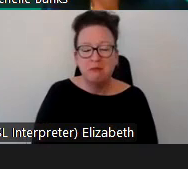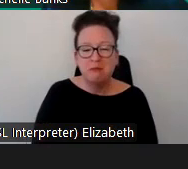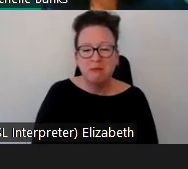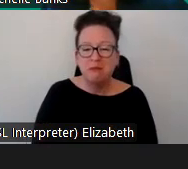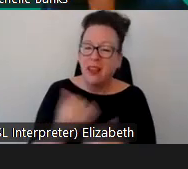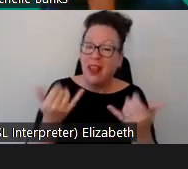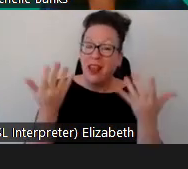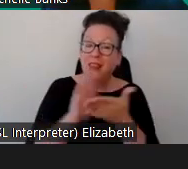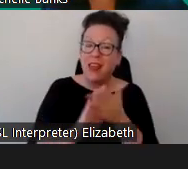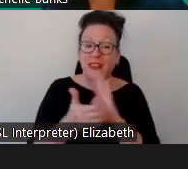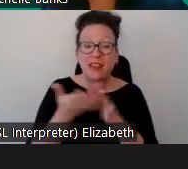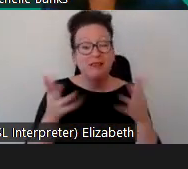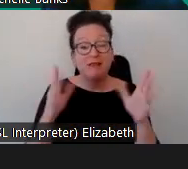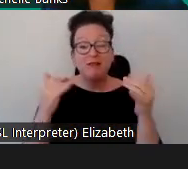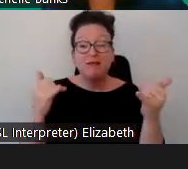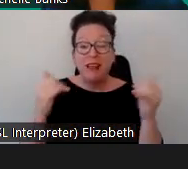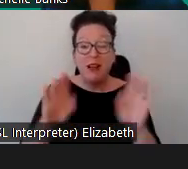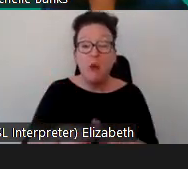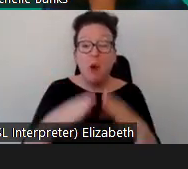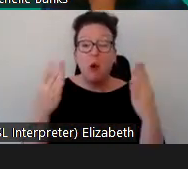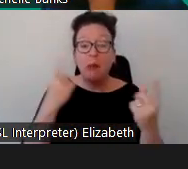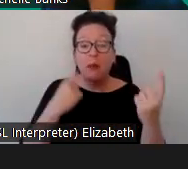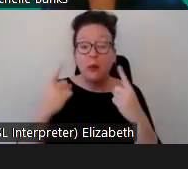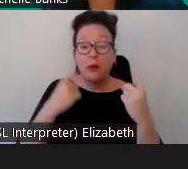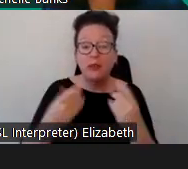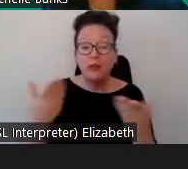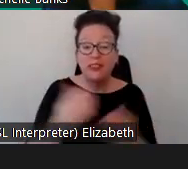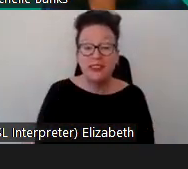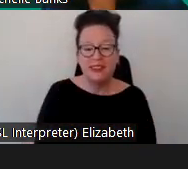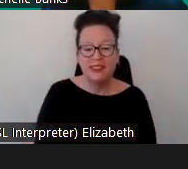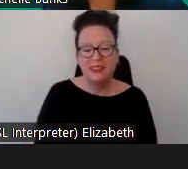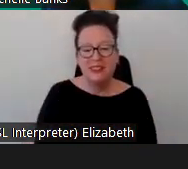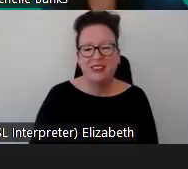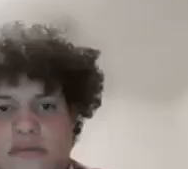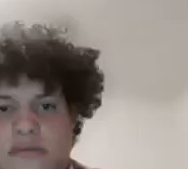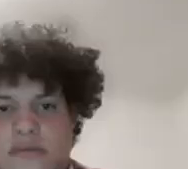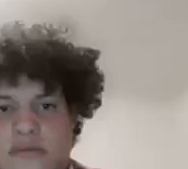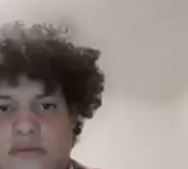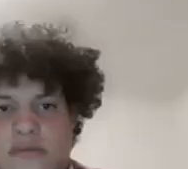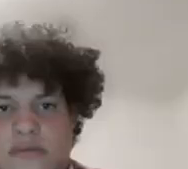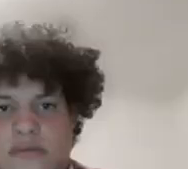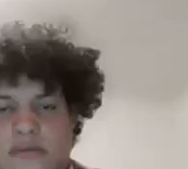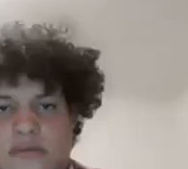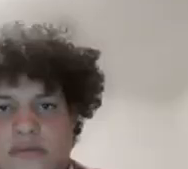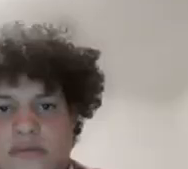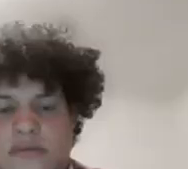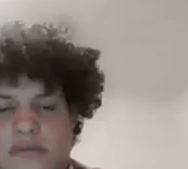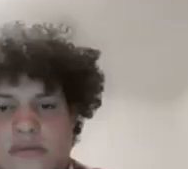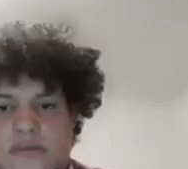And that's it. Now we can take your questions about NextGen Careers.